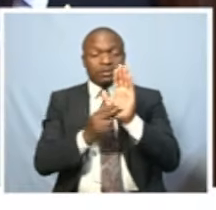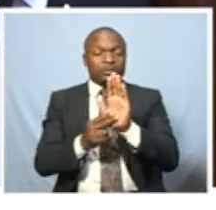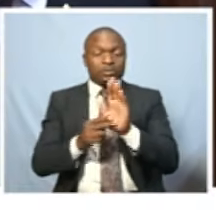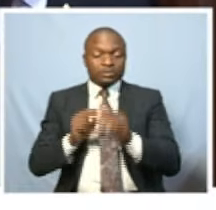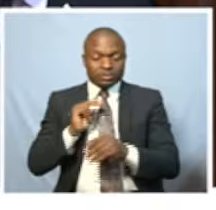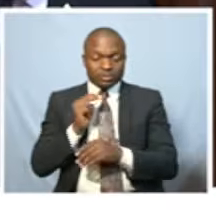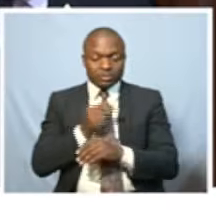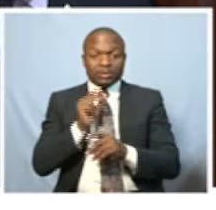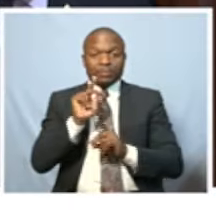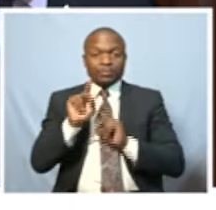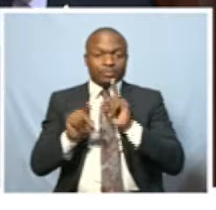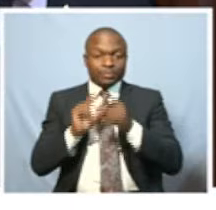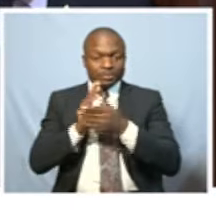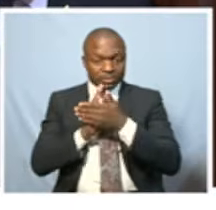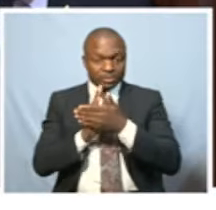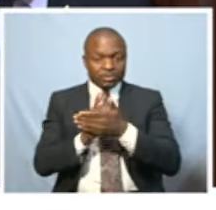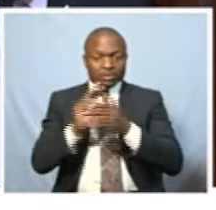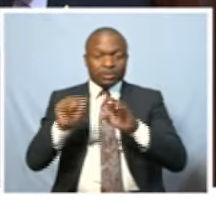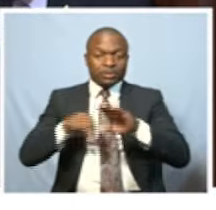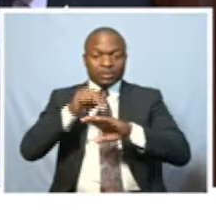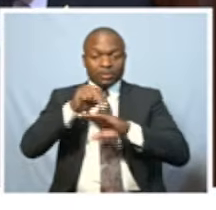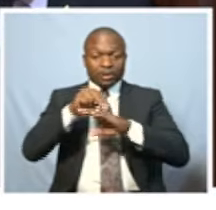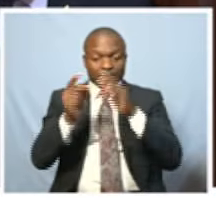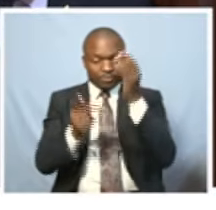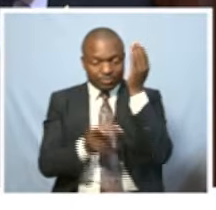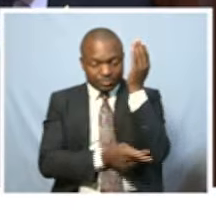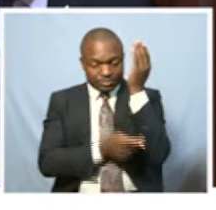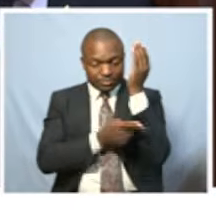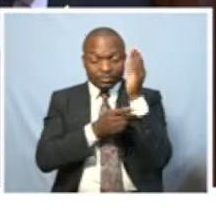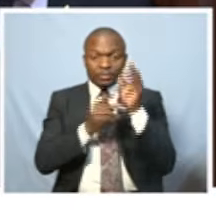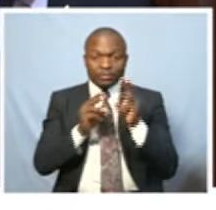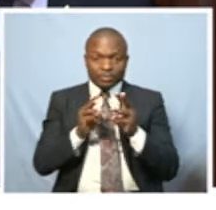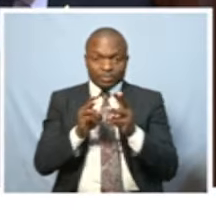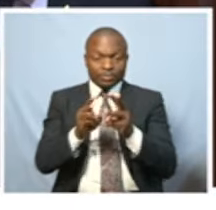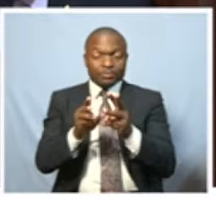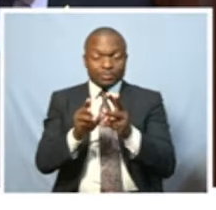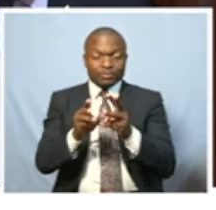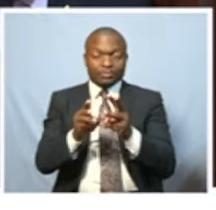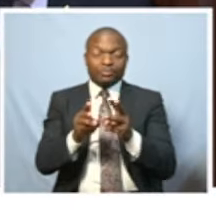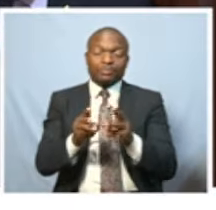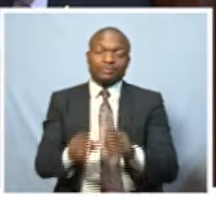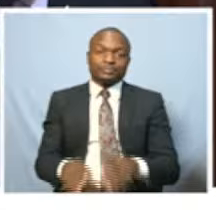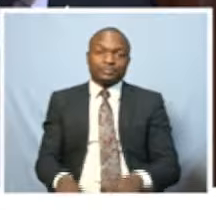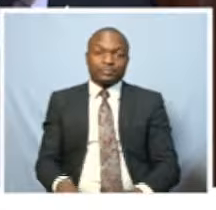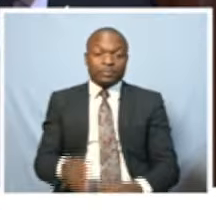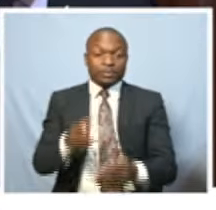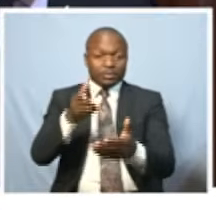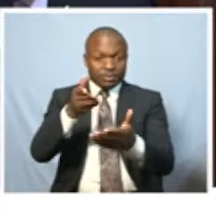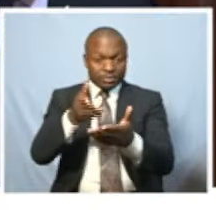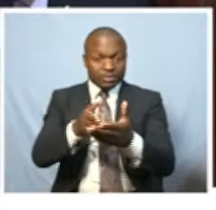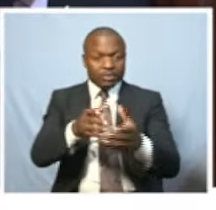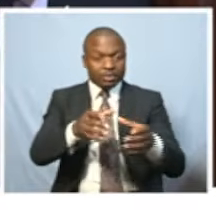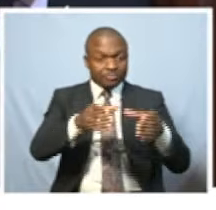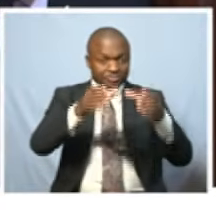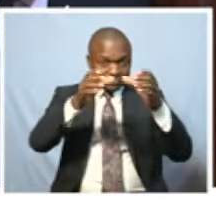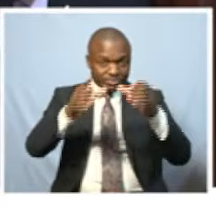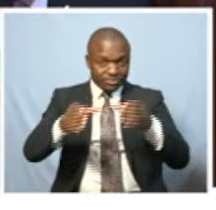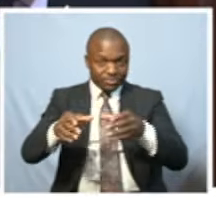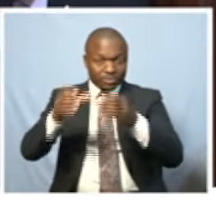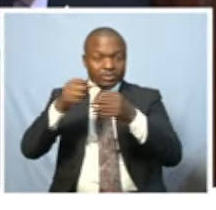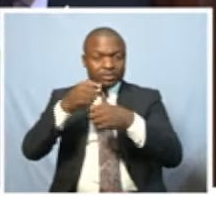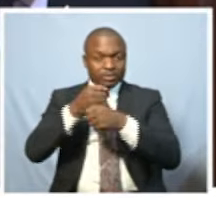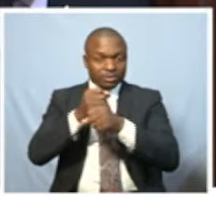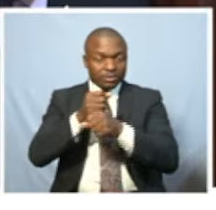and guide our national development trajectory. It goes without saying that these pillars constitute the